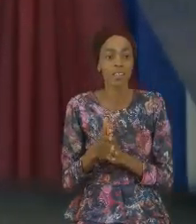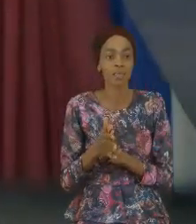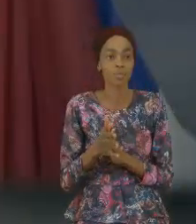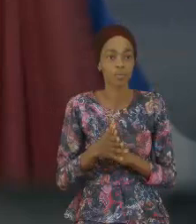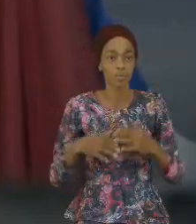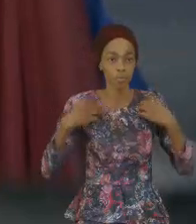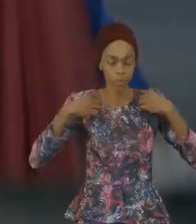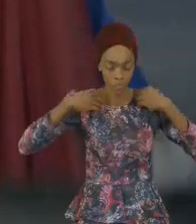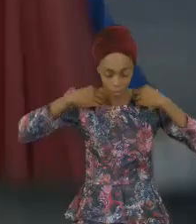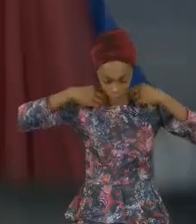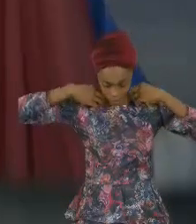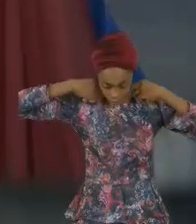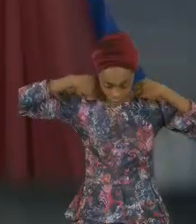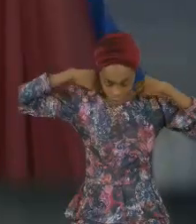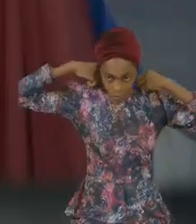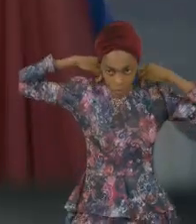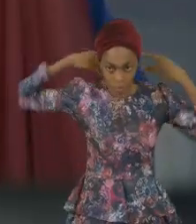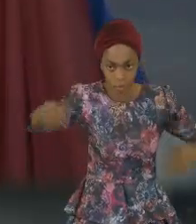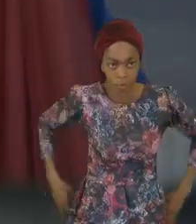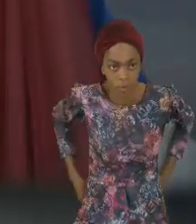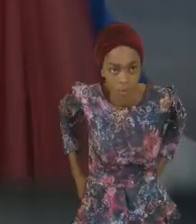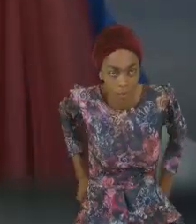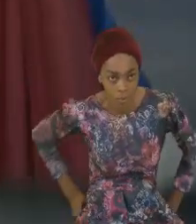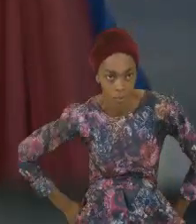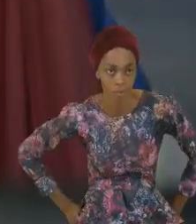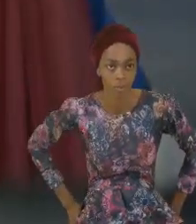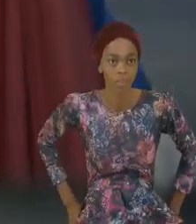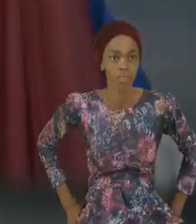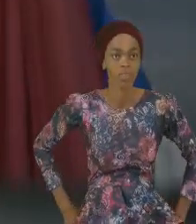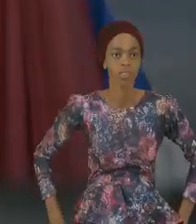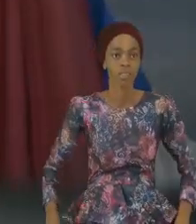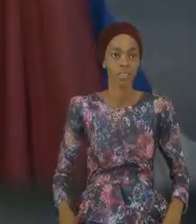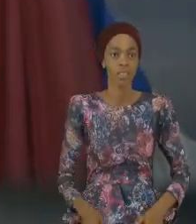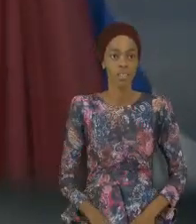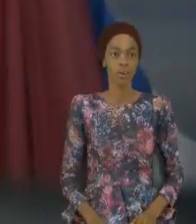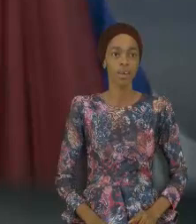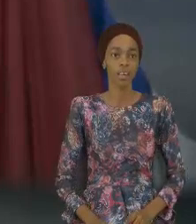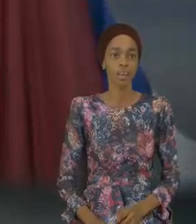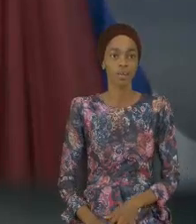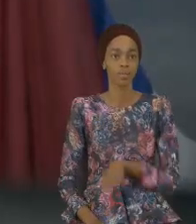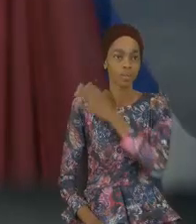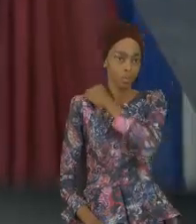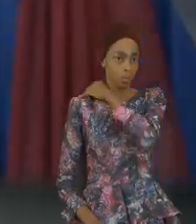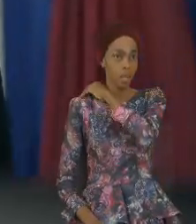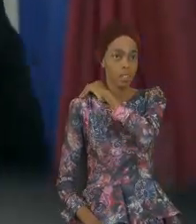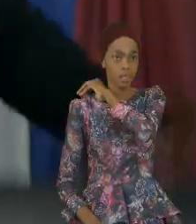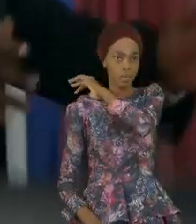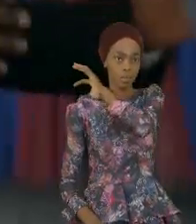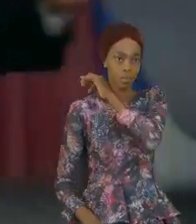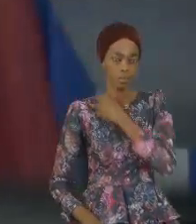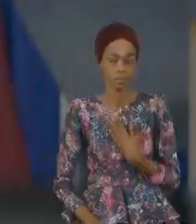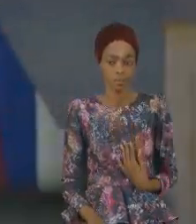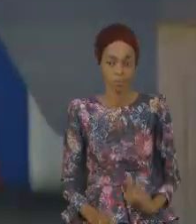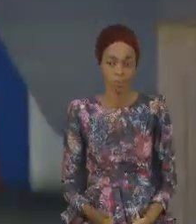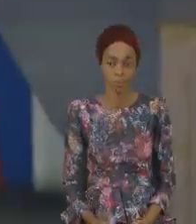you can write the new image and the new sentence that God is your sufficiency. You